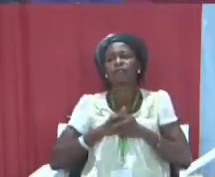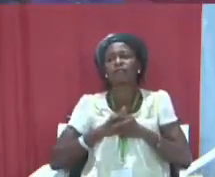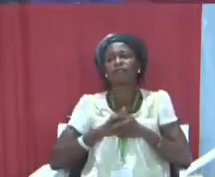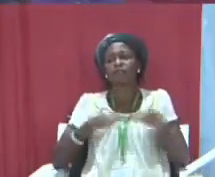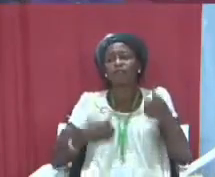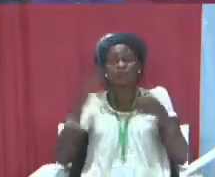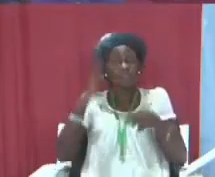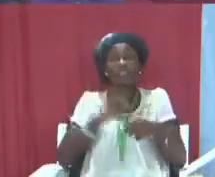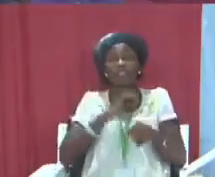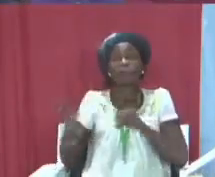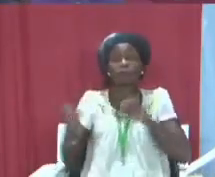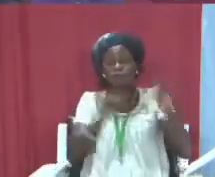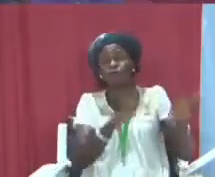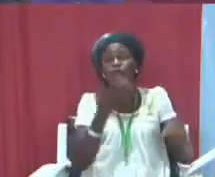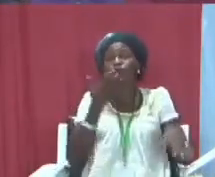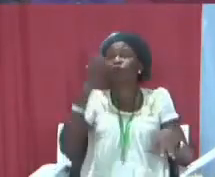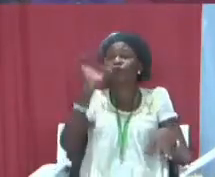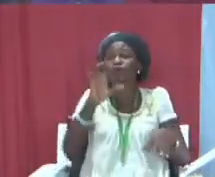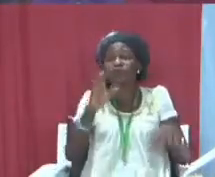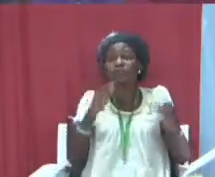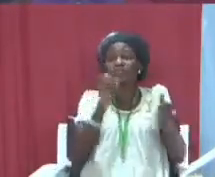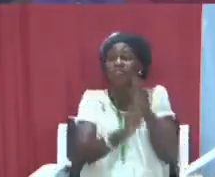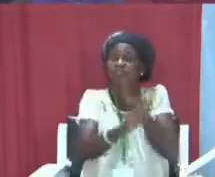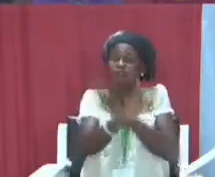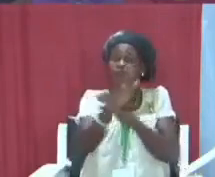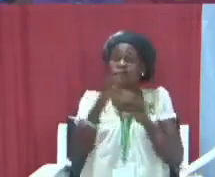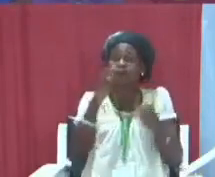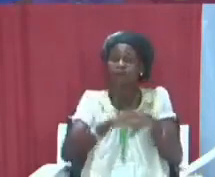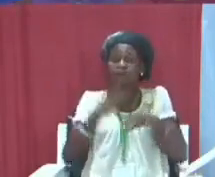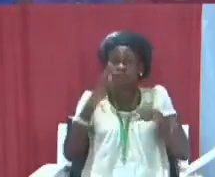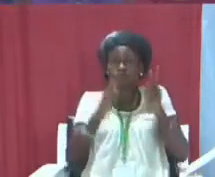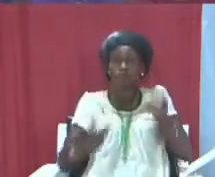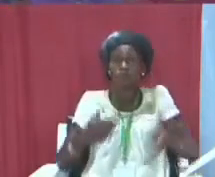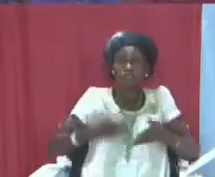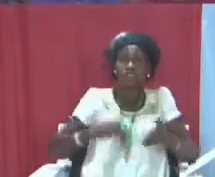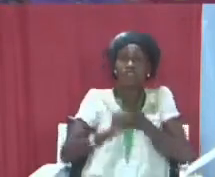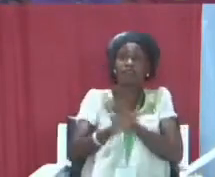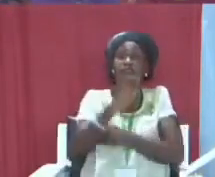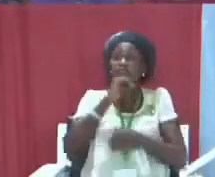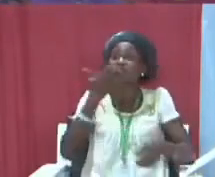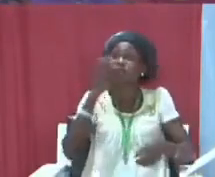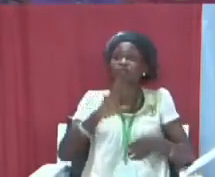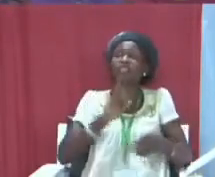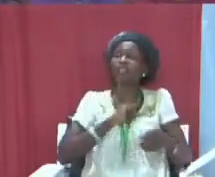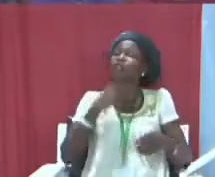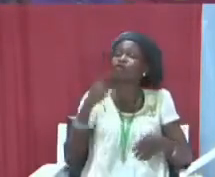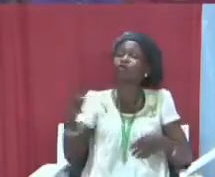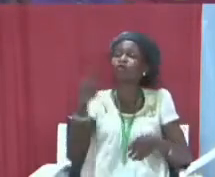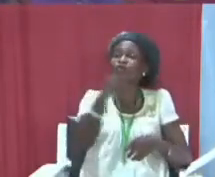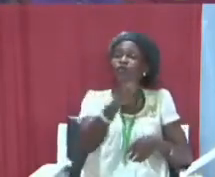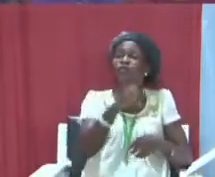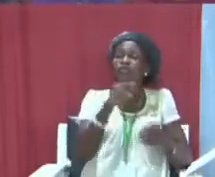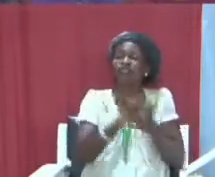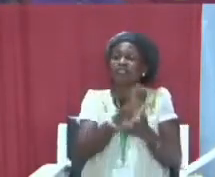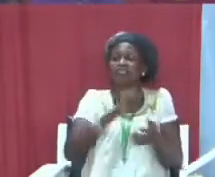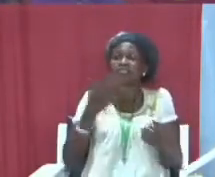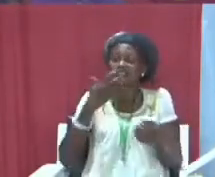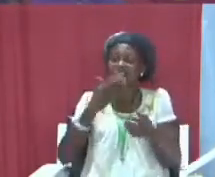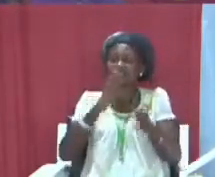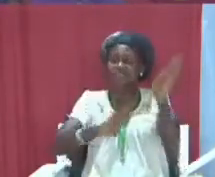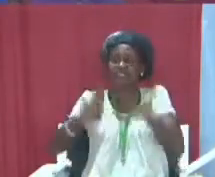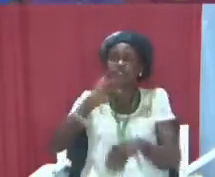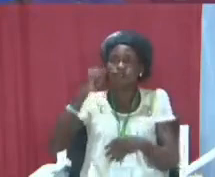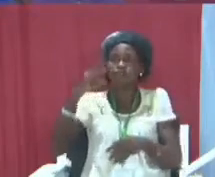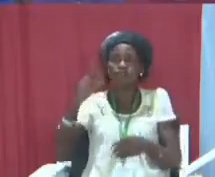How shall I put a curse on the person that God has not cursed? I told you that a siege is one